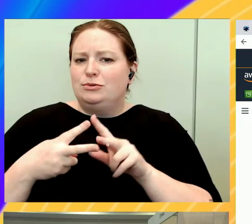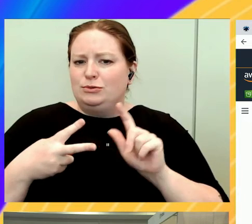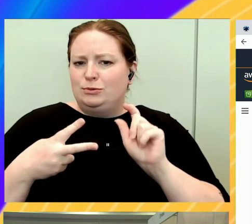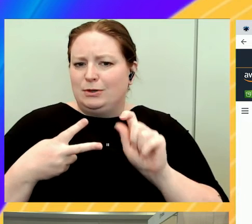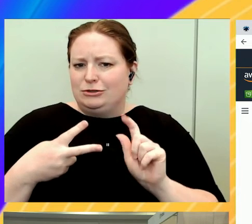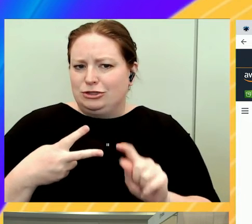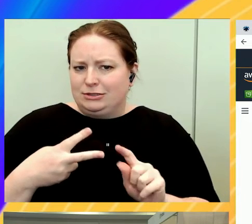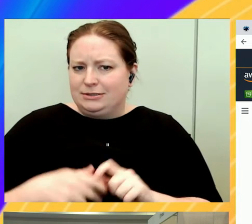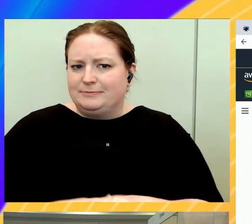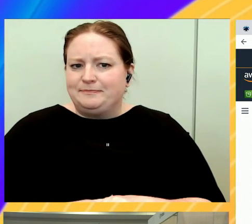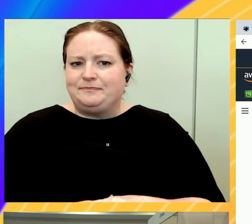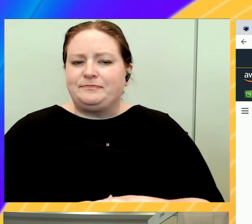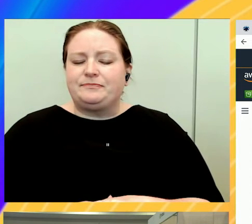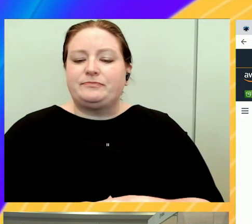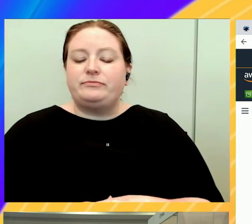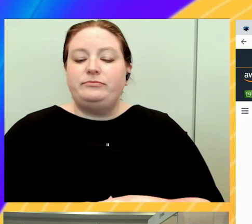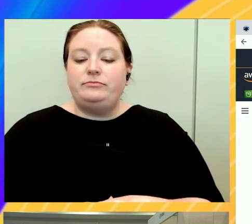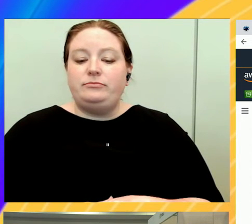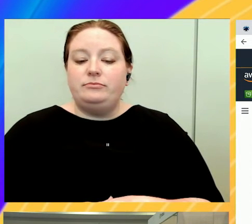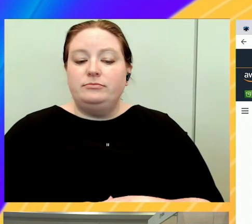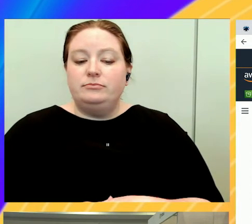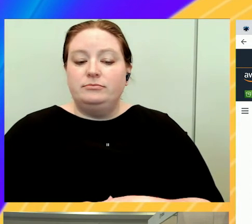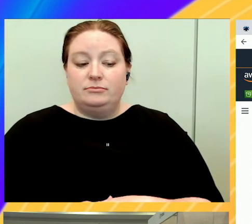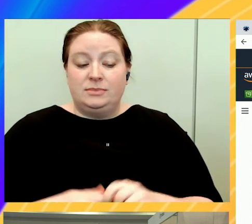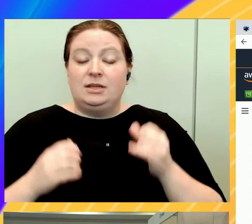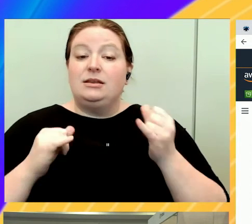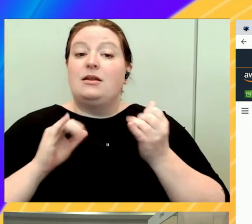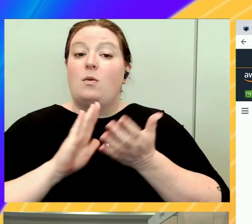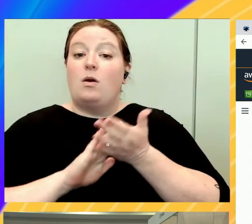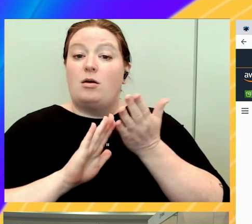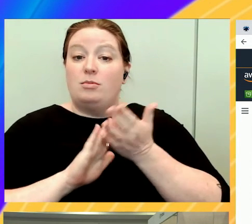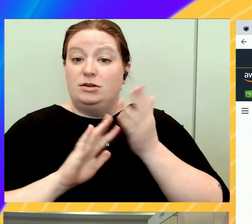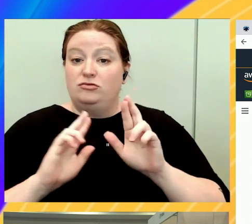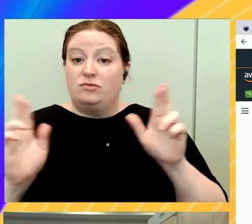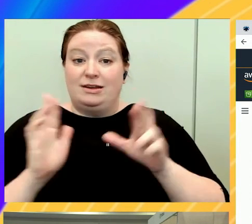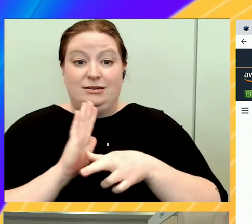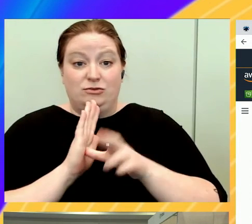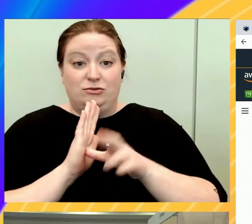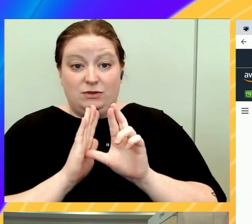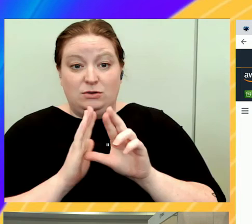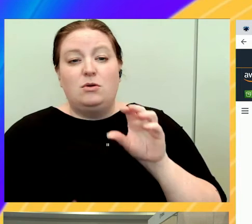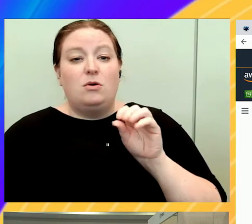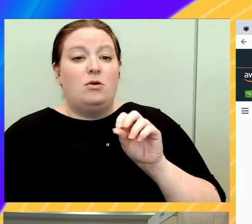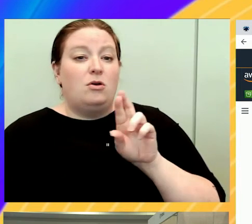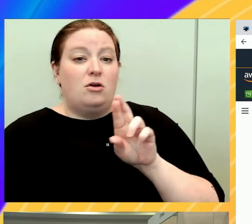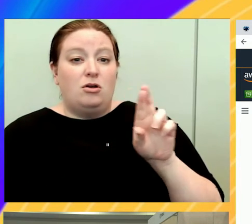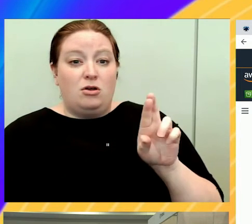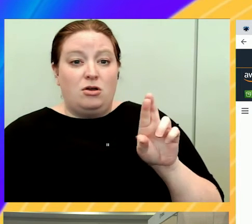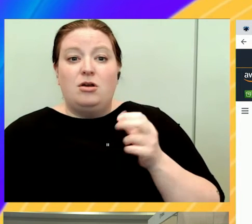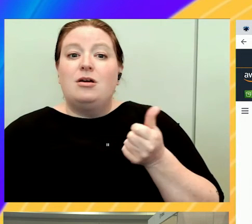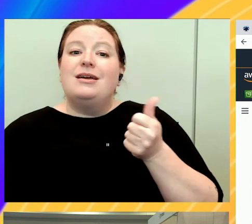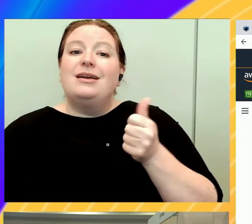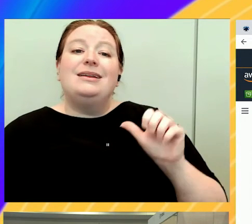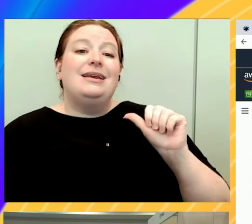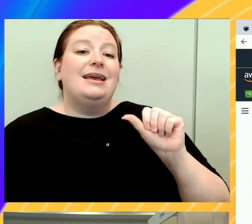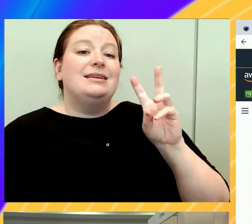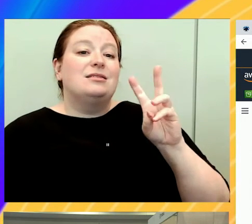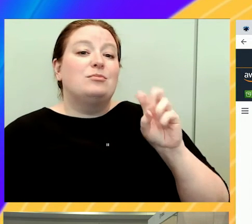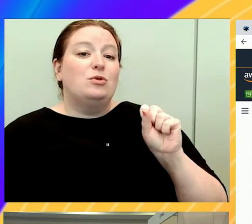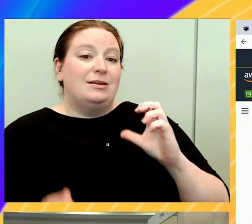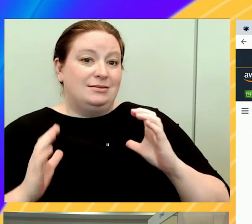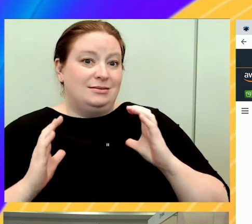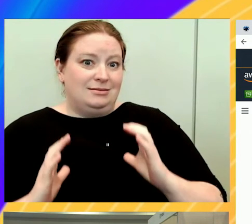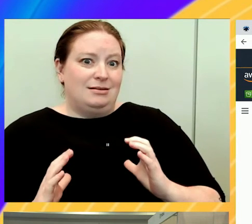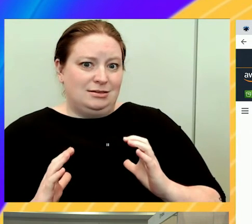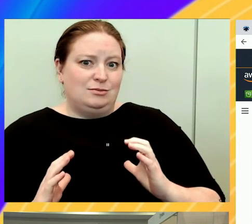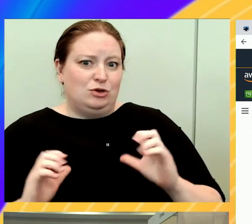now the operational readiness review. Any AWS customer can go ahead and do this. Thank you for showing